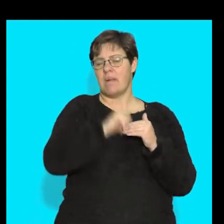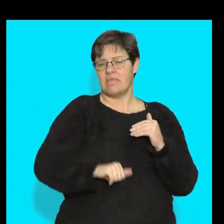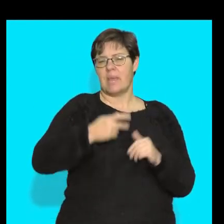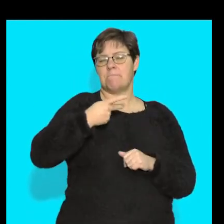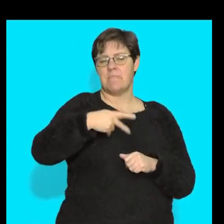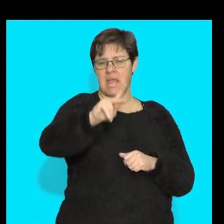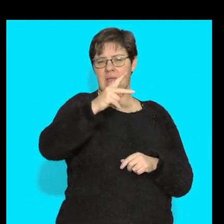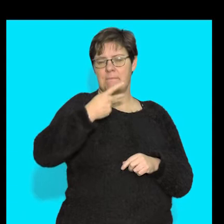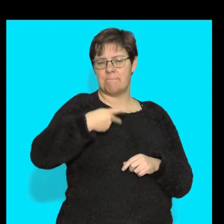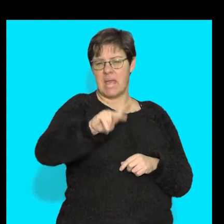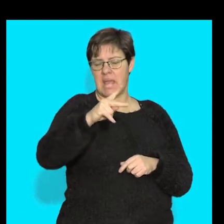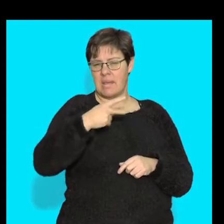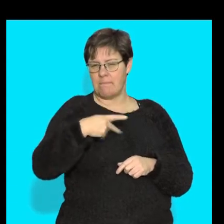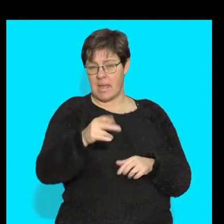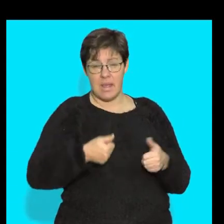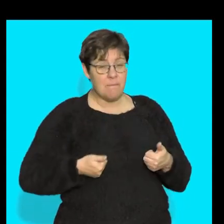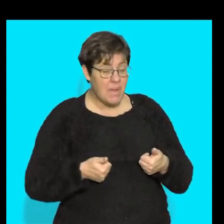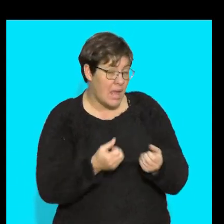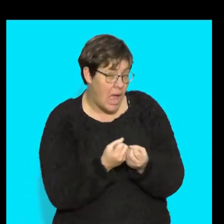monthly repayment of